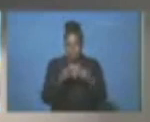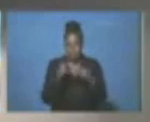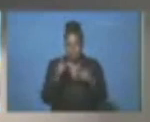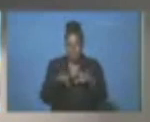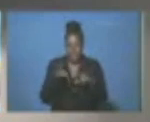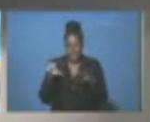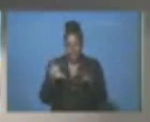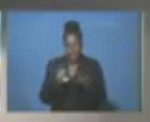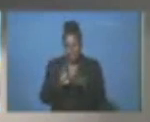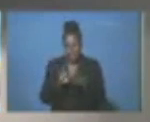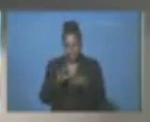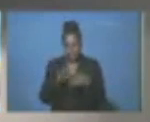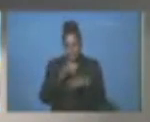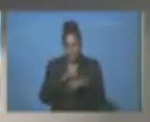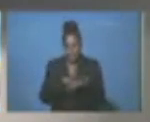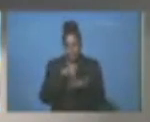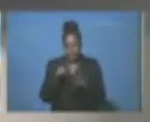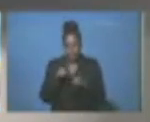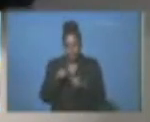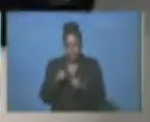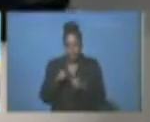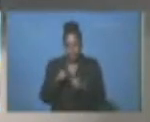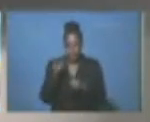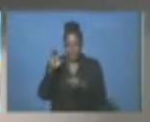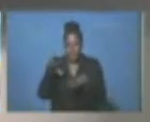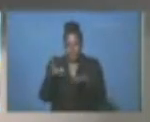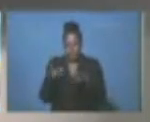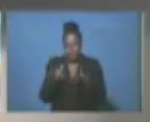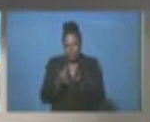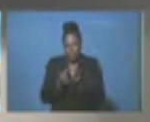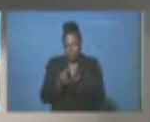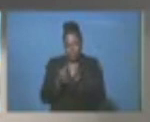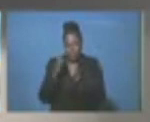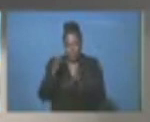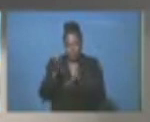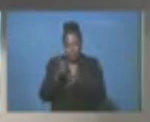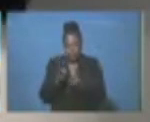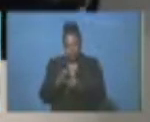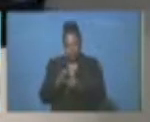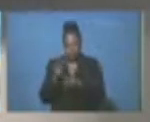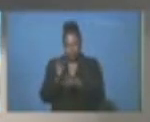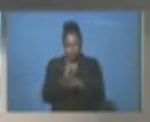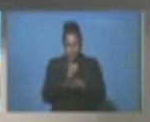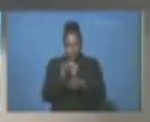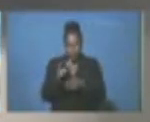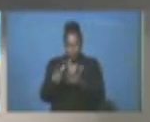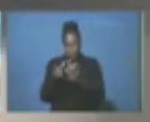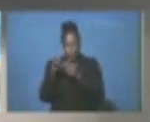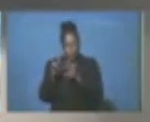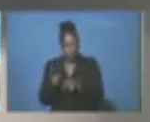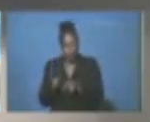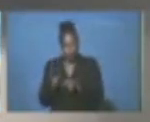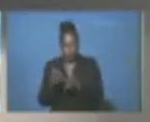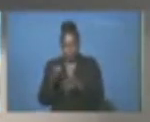attach a priority time limit to it, because what he's trying to do is engage all stakeholders. And so as long as it takes to engage all stakeholders that